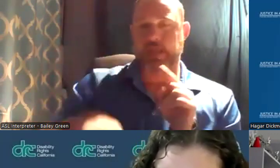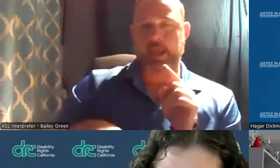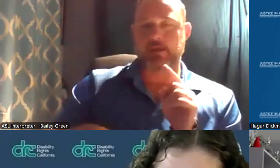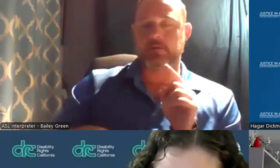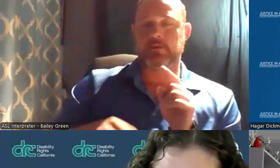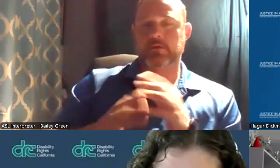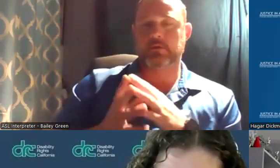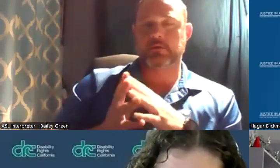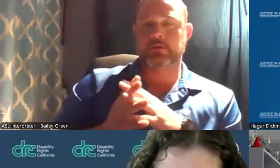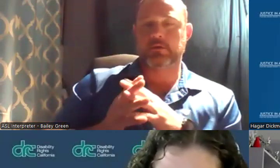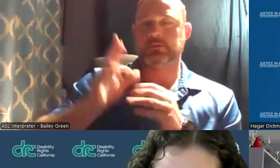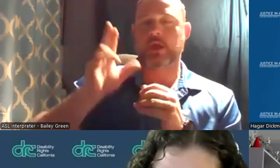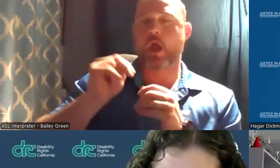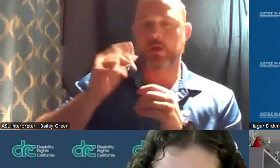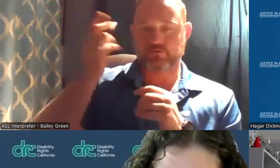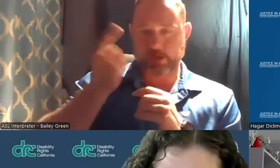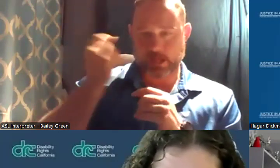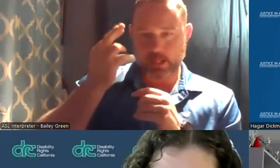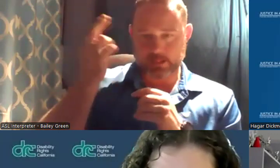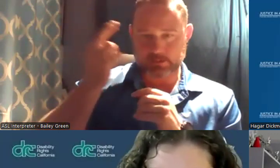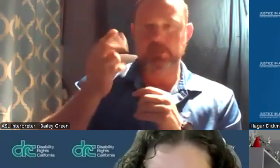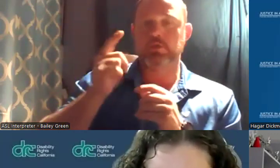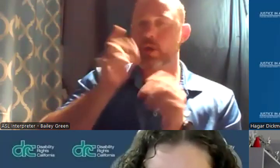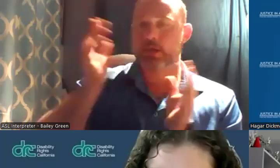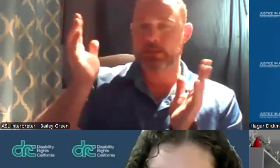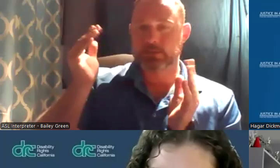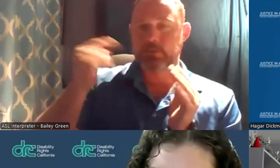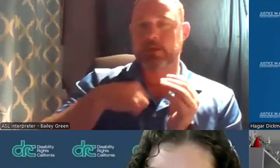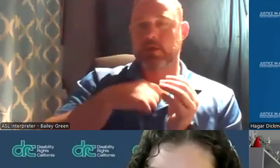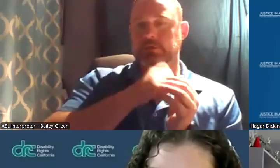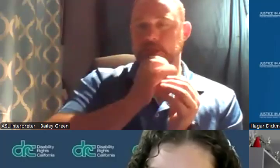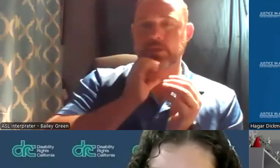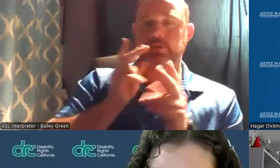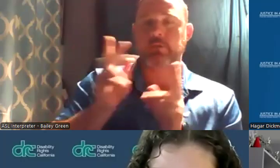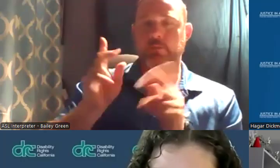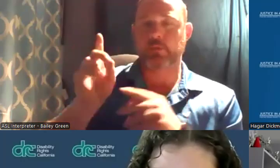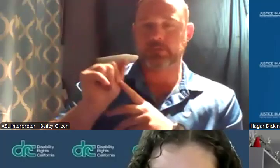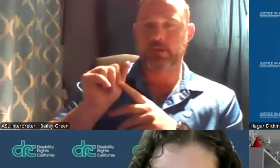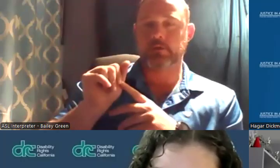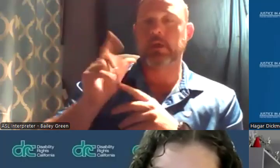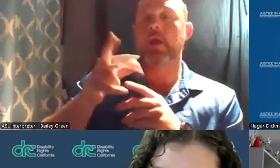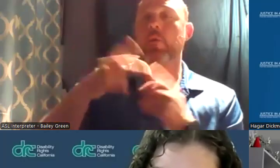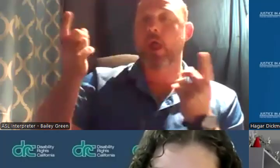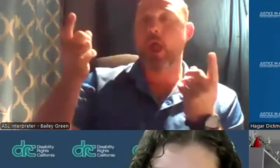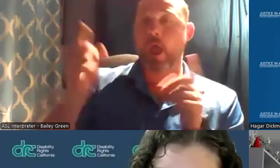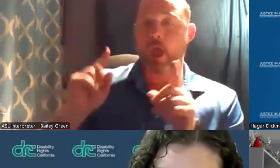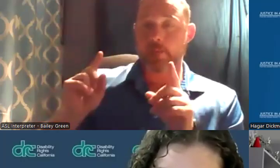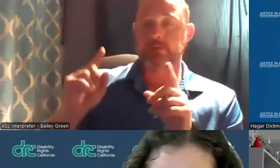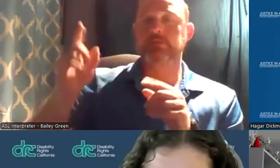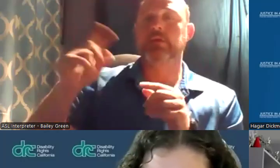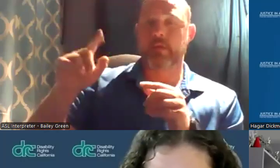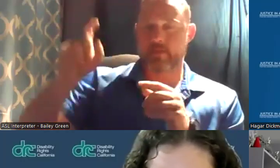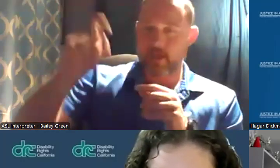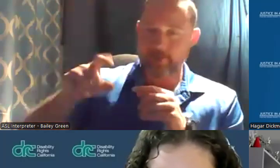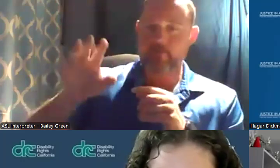just unrealistic to expect our seniors and people with disabilities. And what ends up happening is they do have to